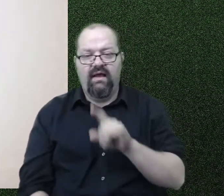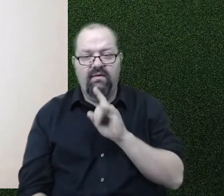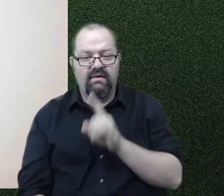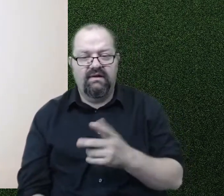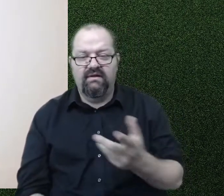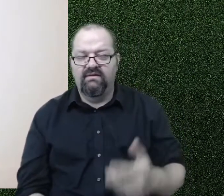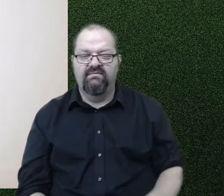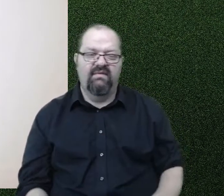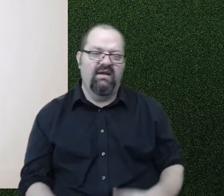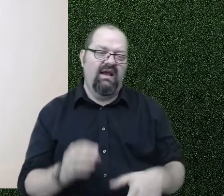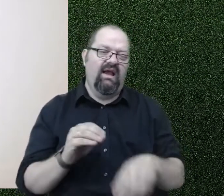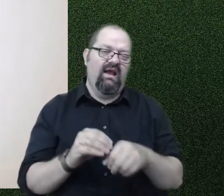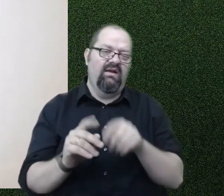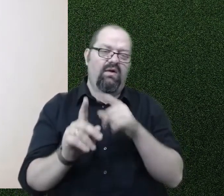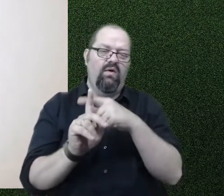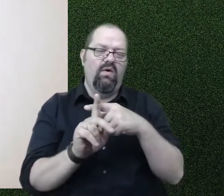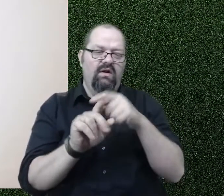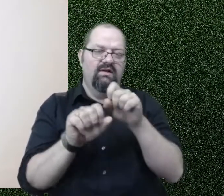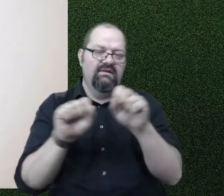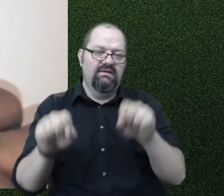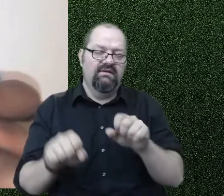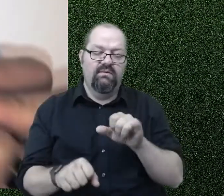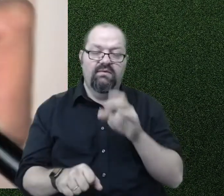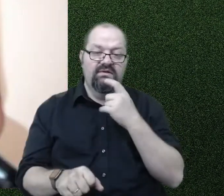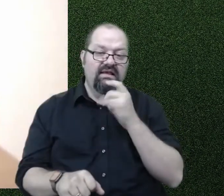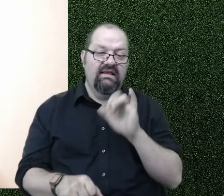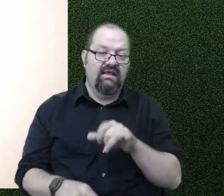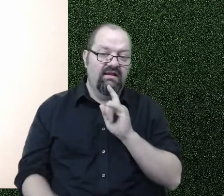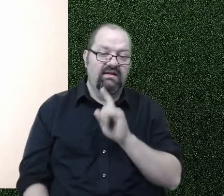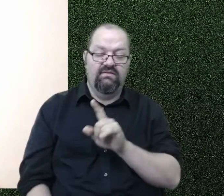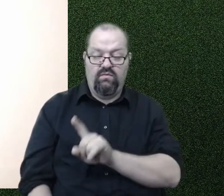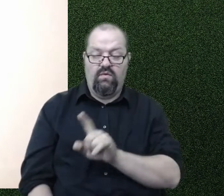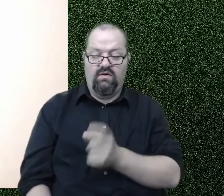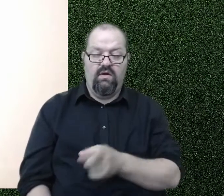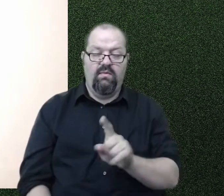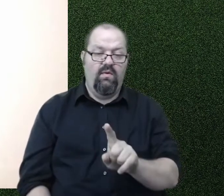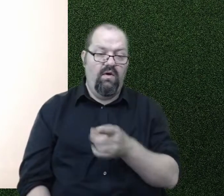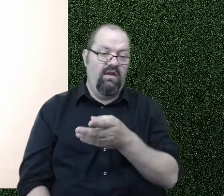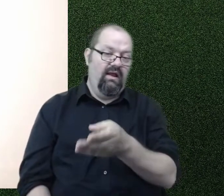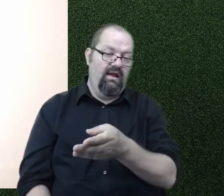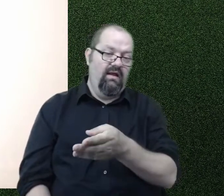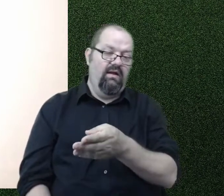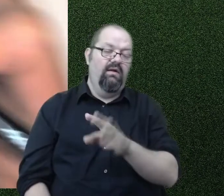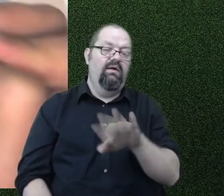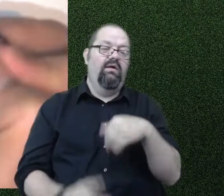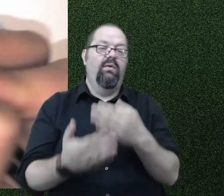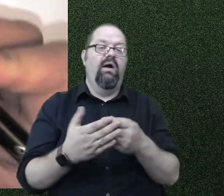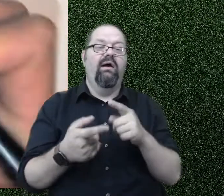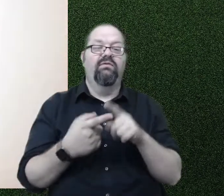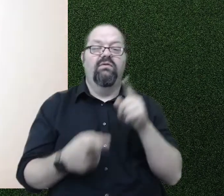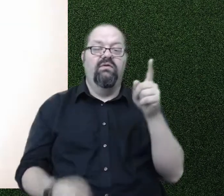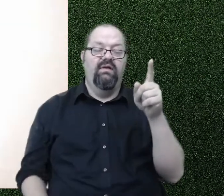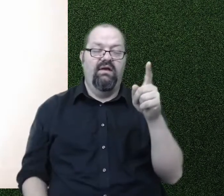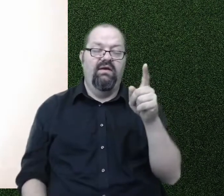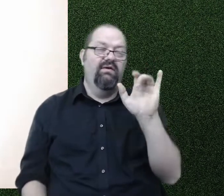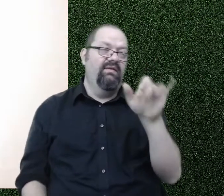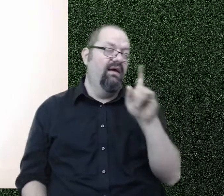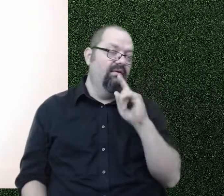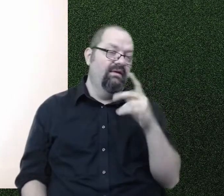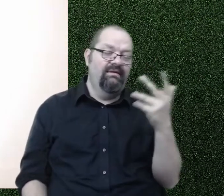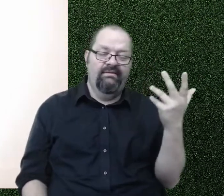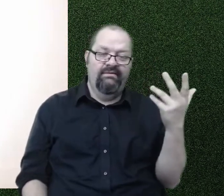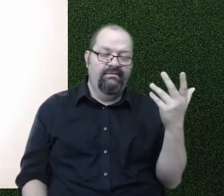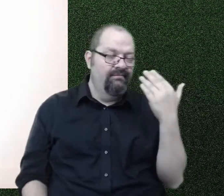just going to add a coordinate system. Maybe this is x equals 1, y equals 1, and this is, I don't